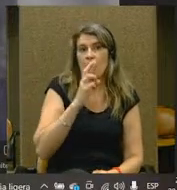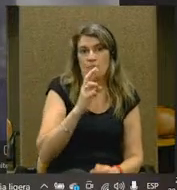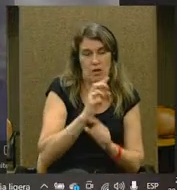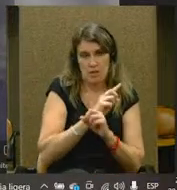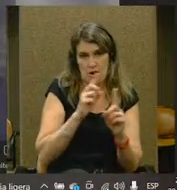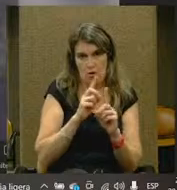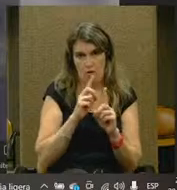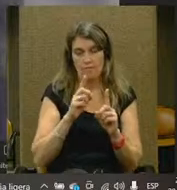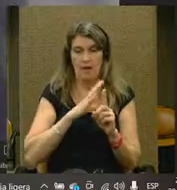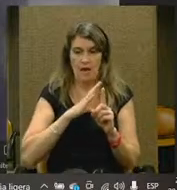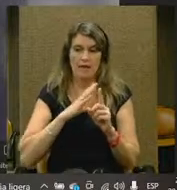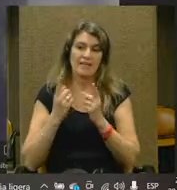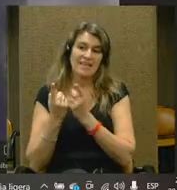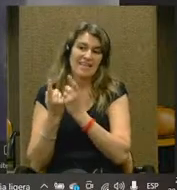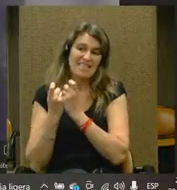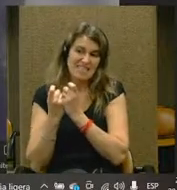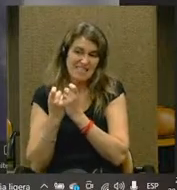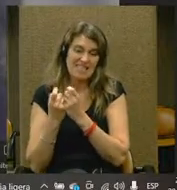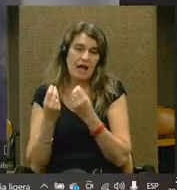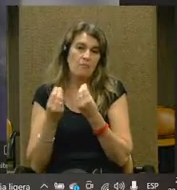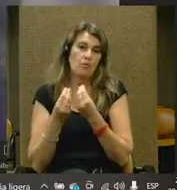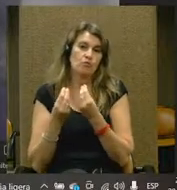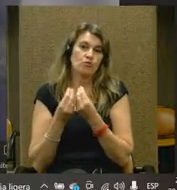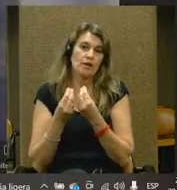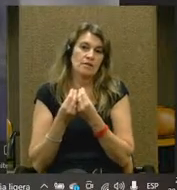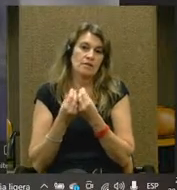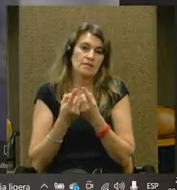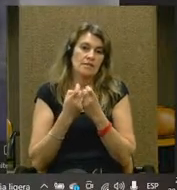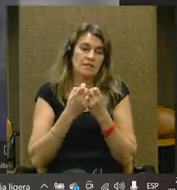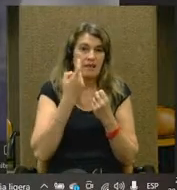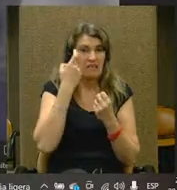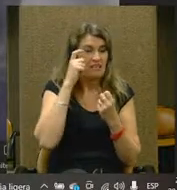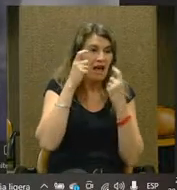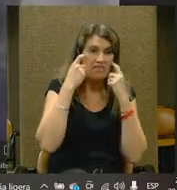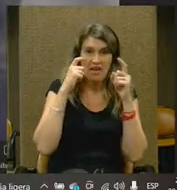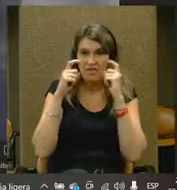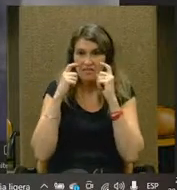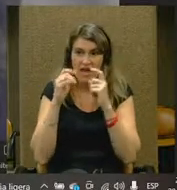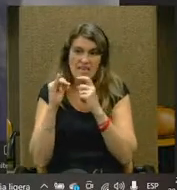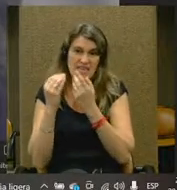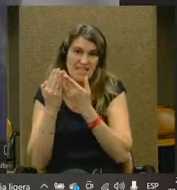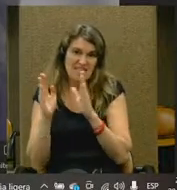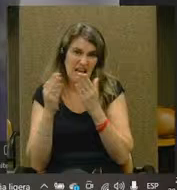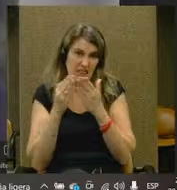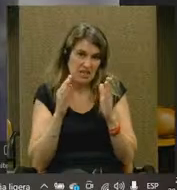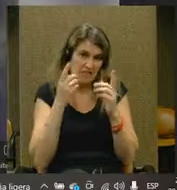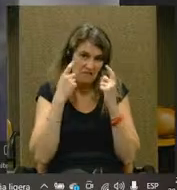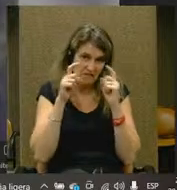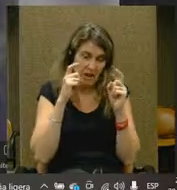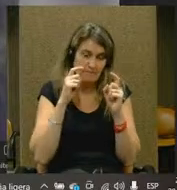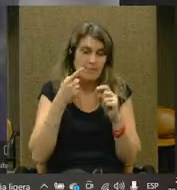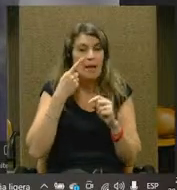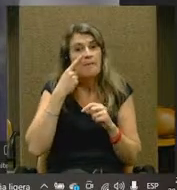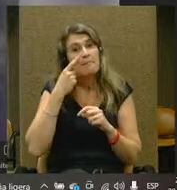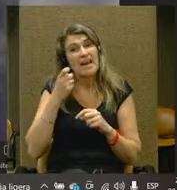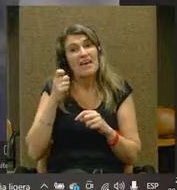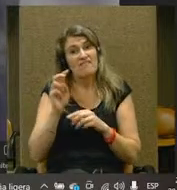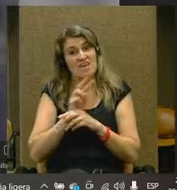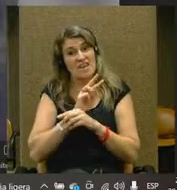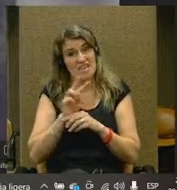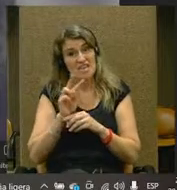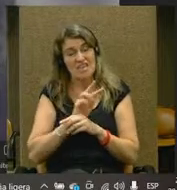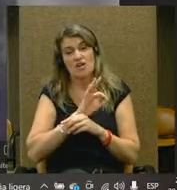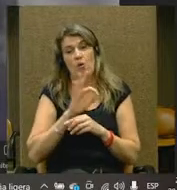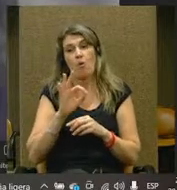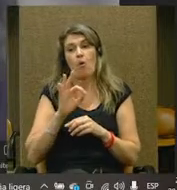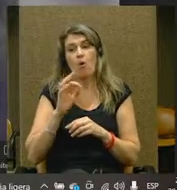response. It would be necessary to have several initiatives in order to prevent